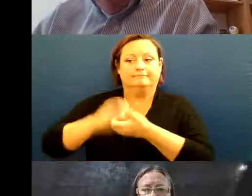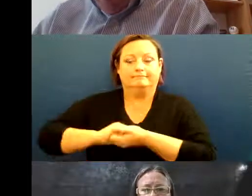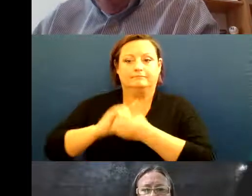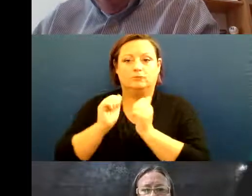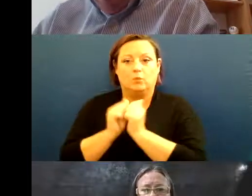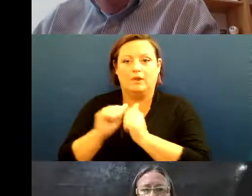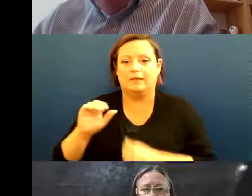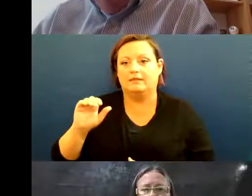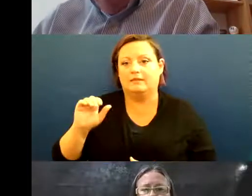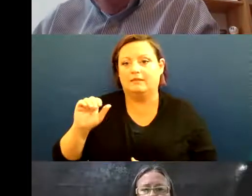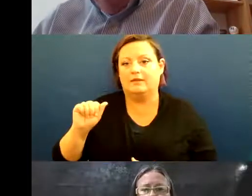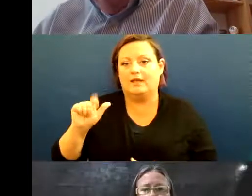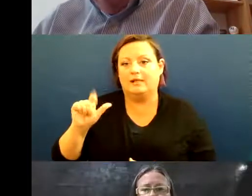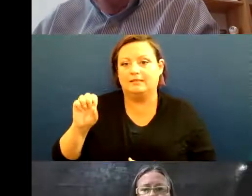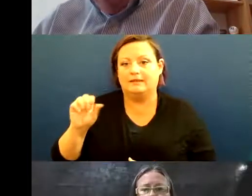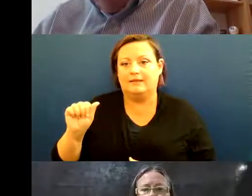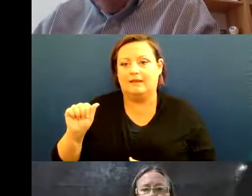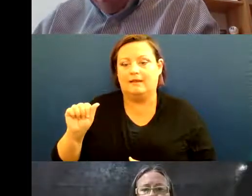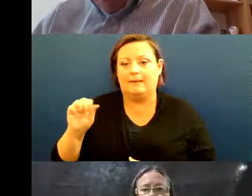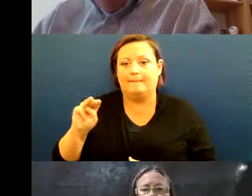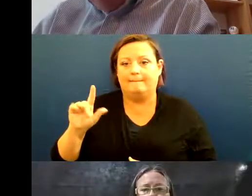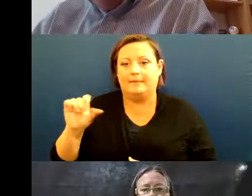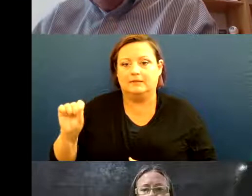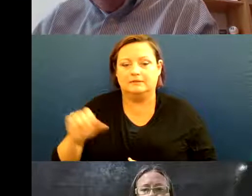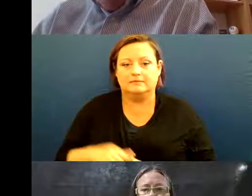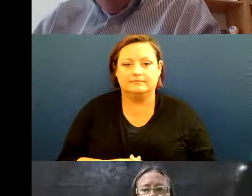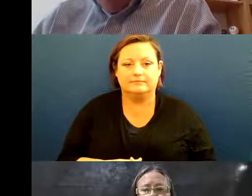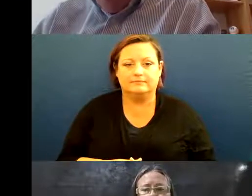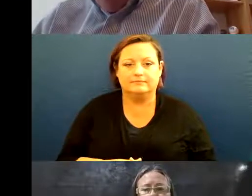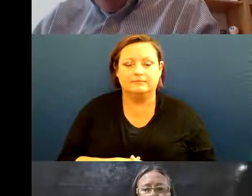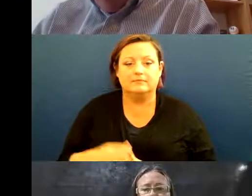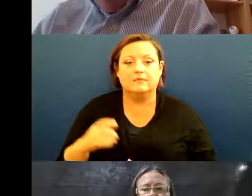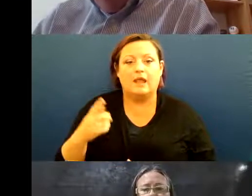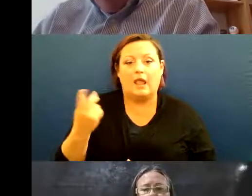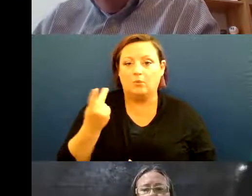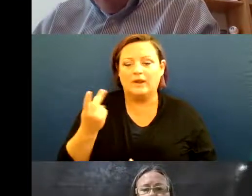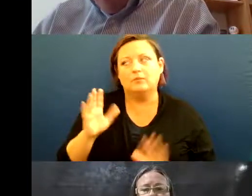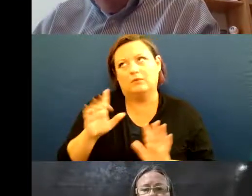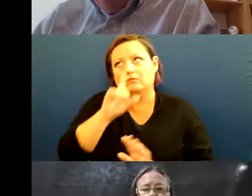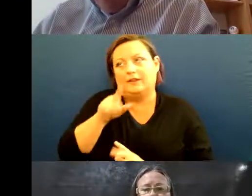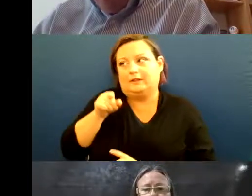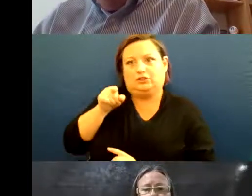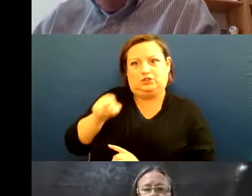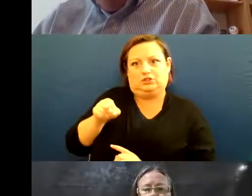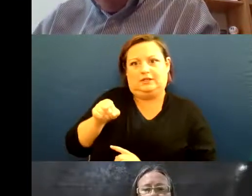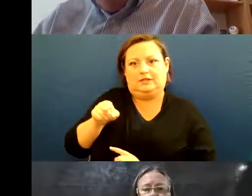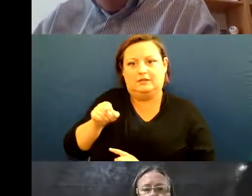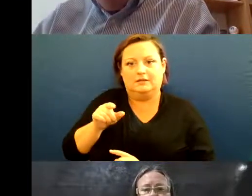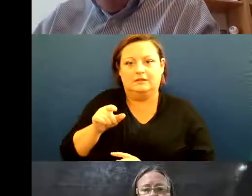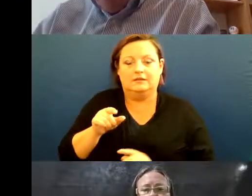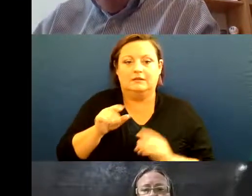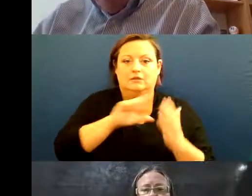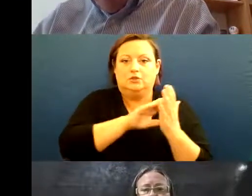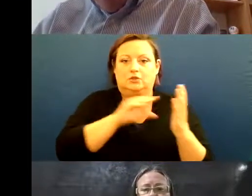and we ended up cloning, well, she ended up cloning and then knocking out